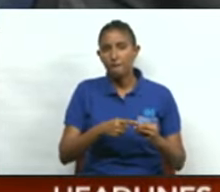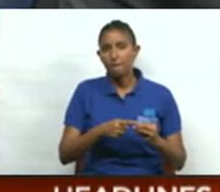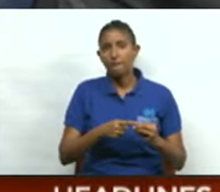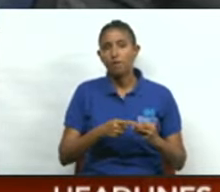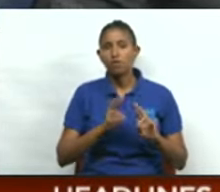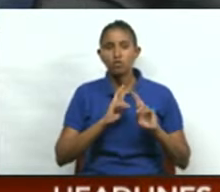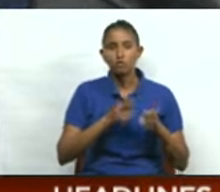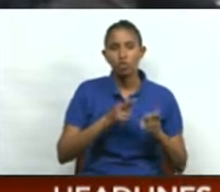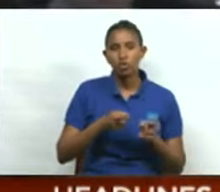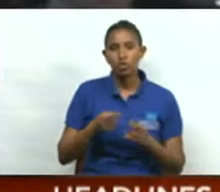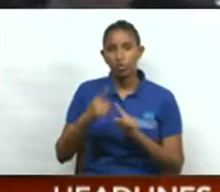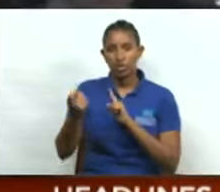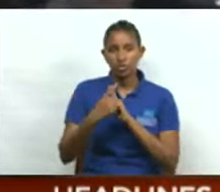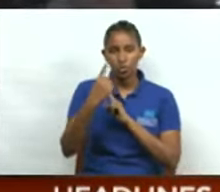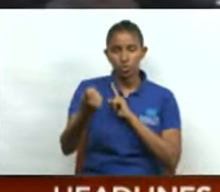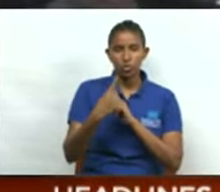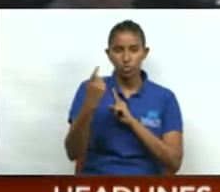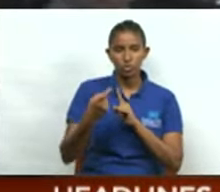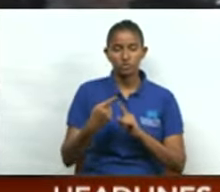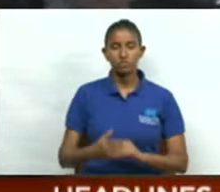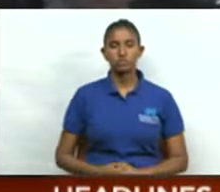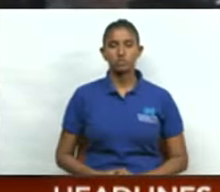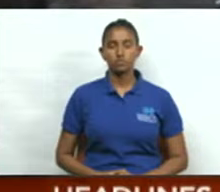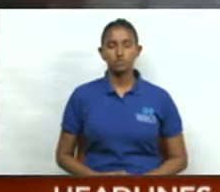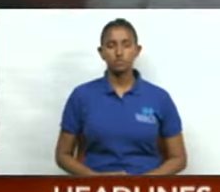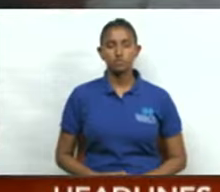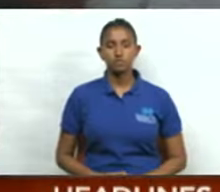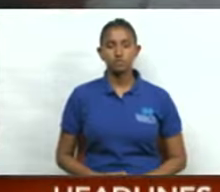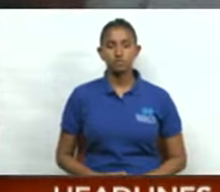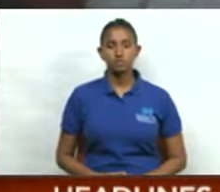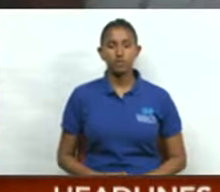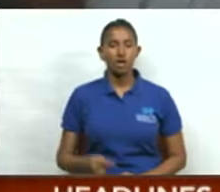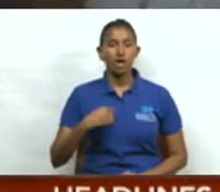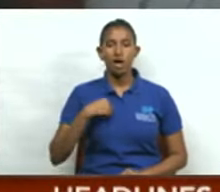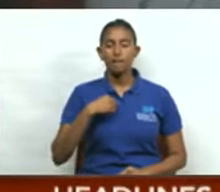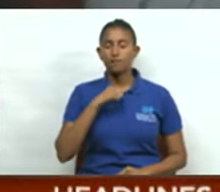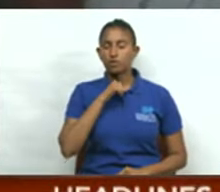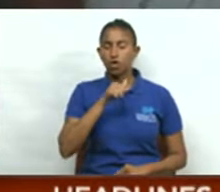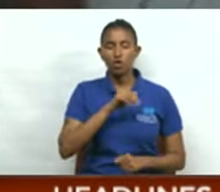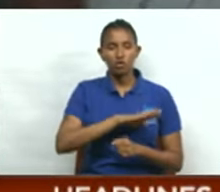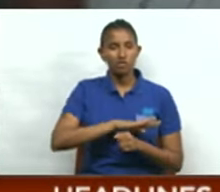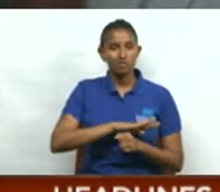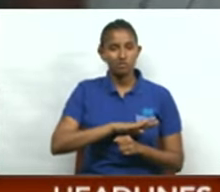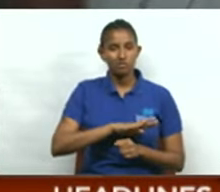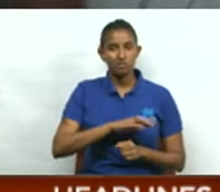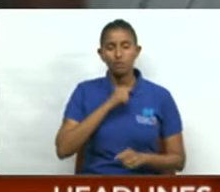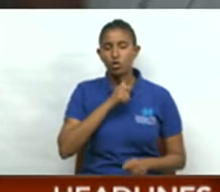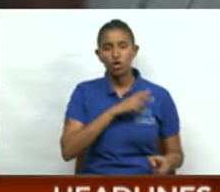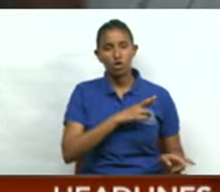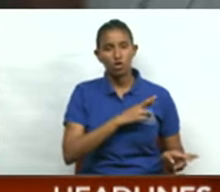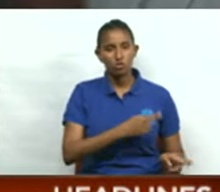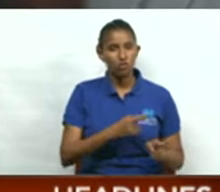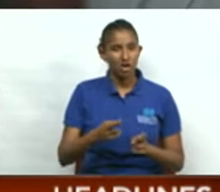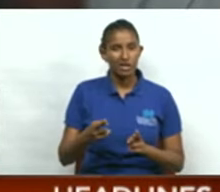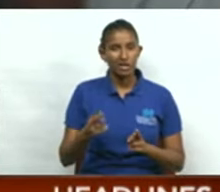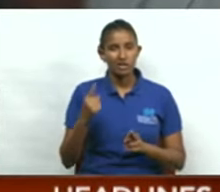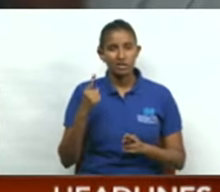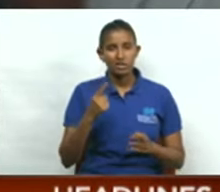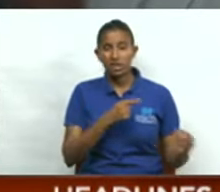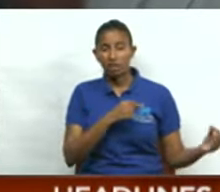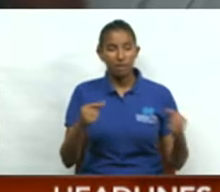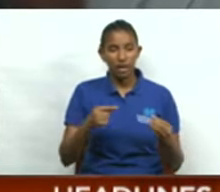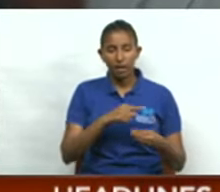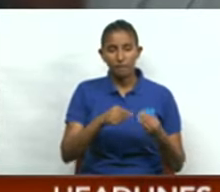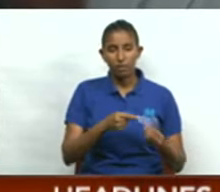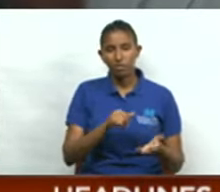story. Madam Speaker, I am not prepared to engage in any debate on this matter. Prime Minister